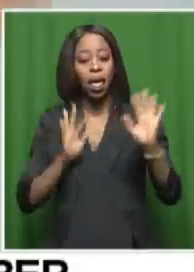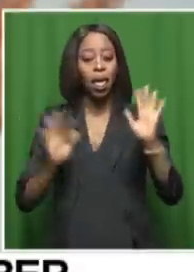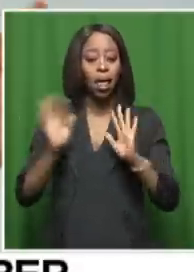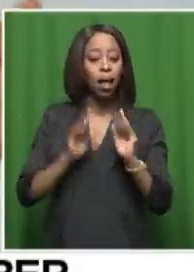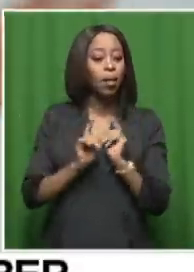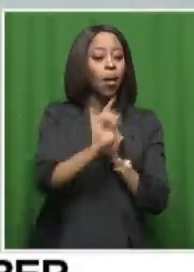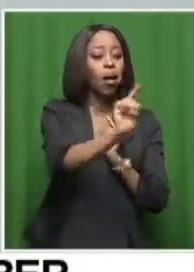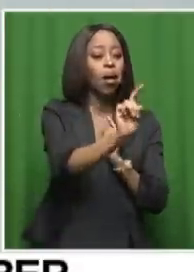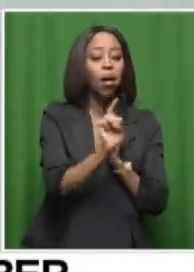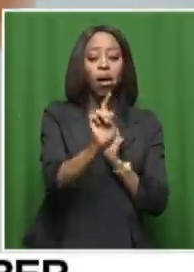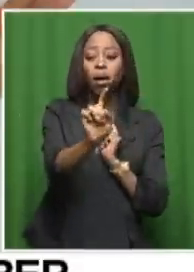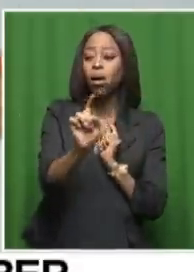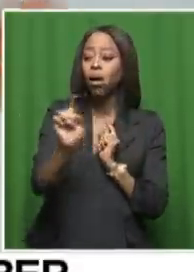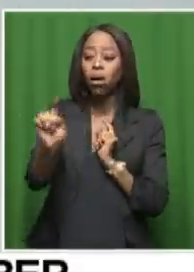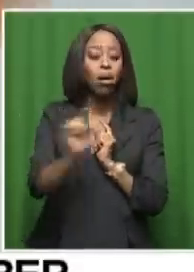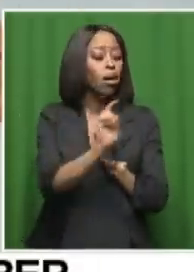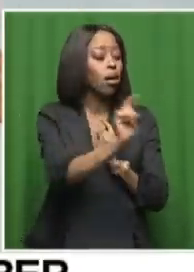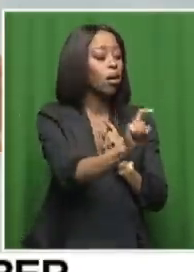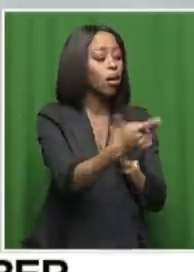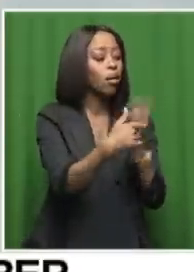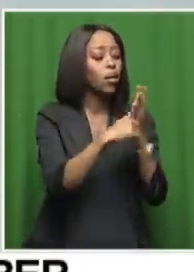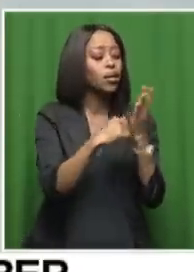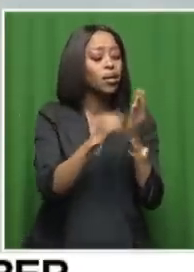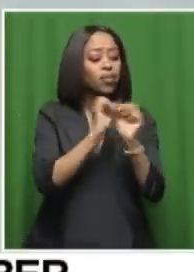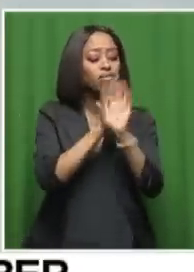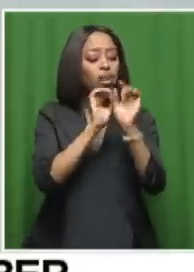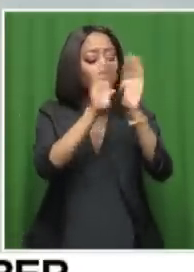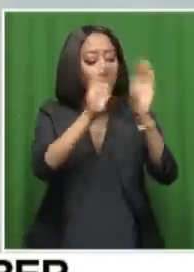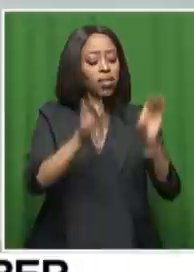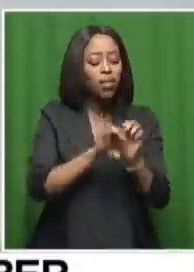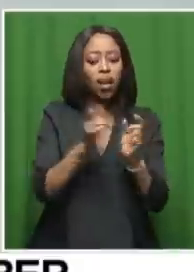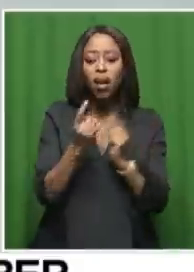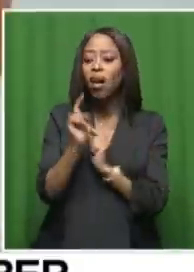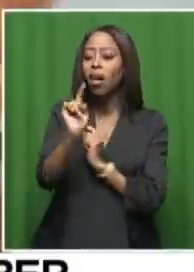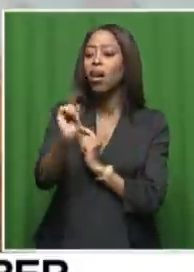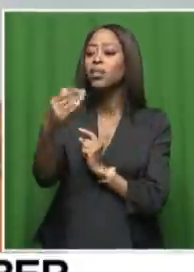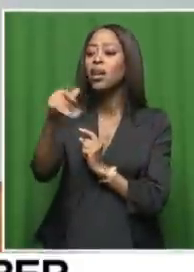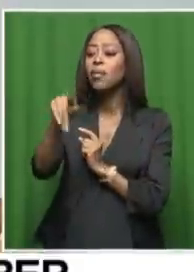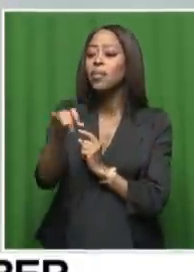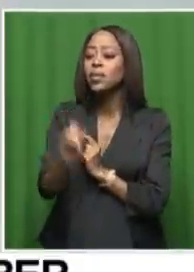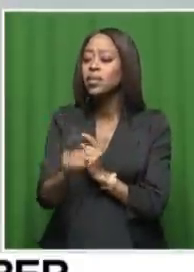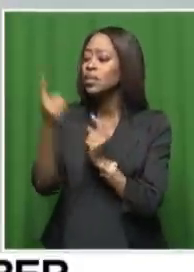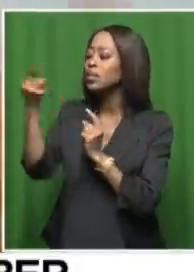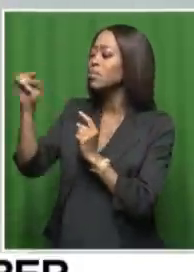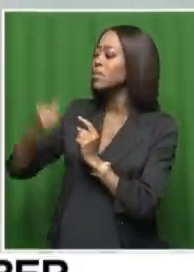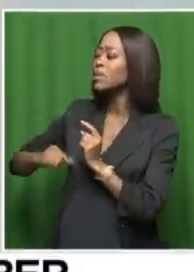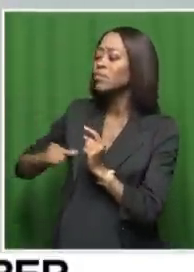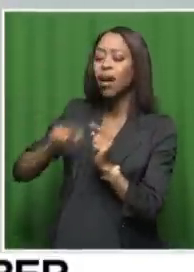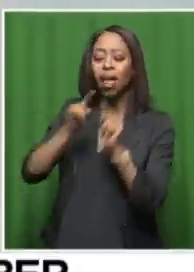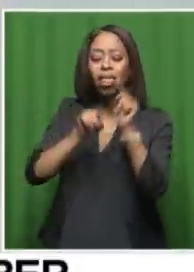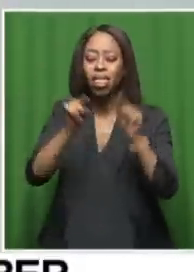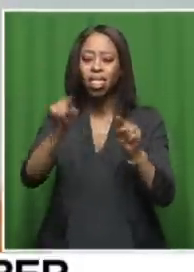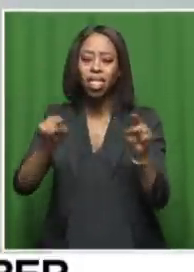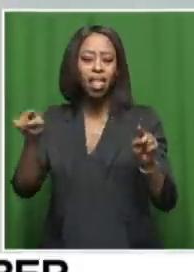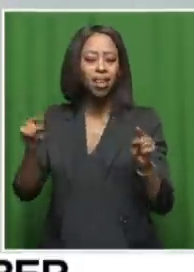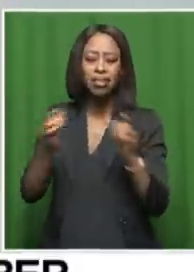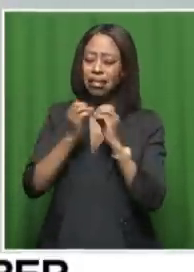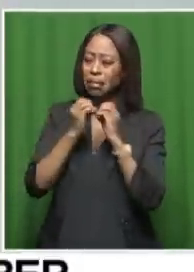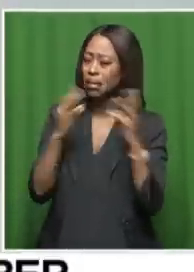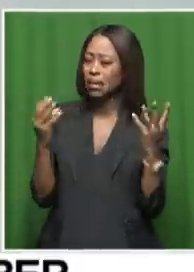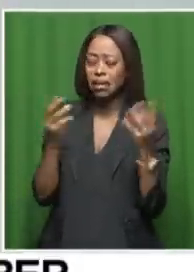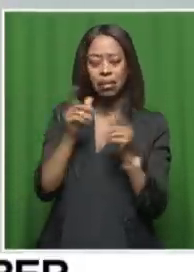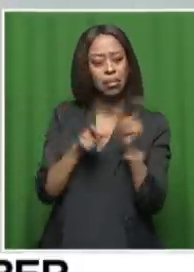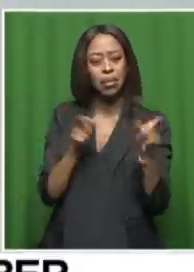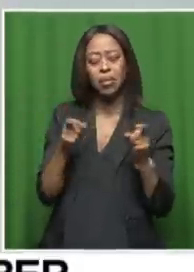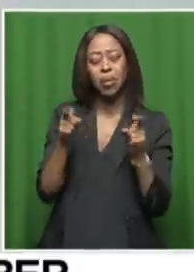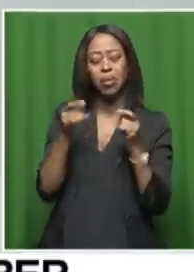to this SARS to get this tax clearance certificate, they must go to CIPC, they must go to the municipality, and the many other people